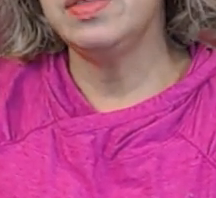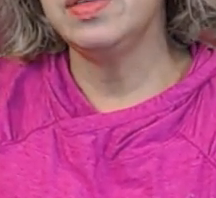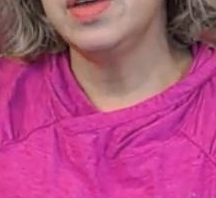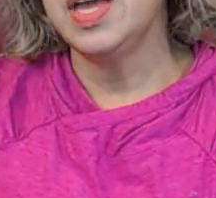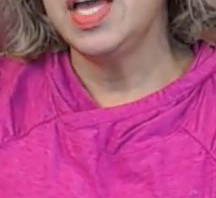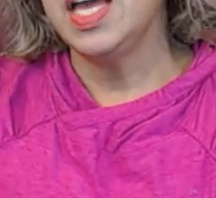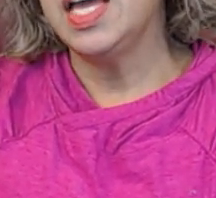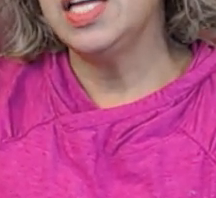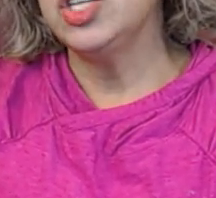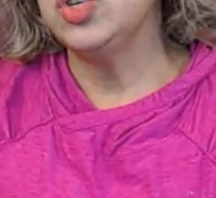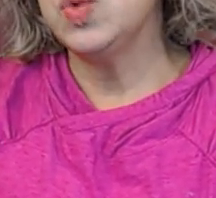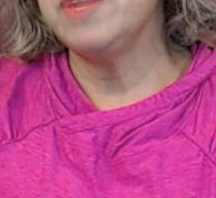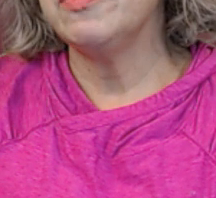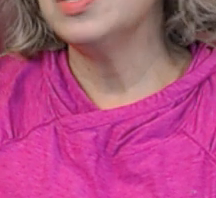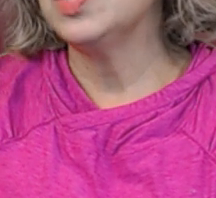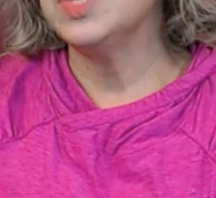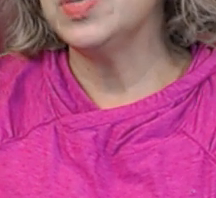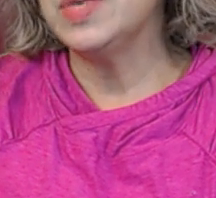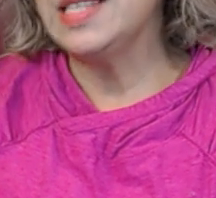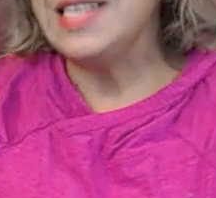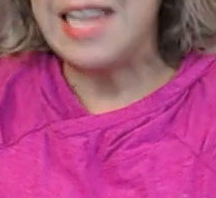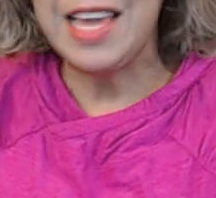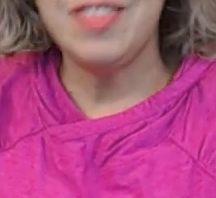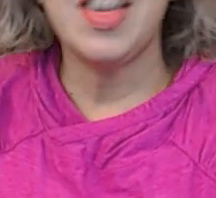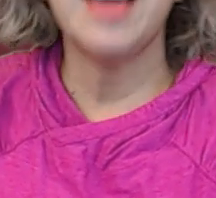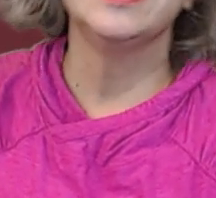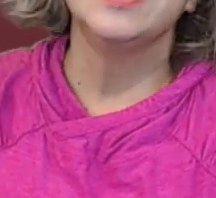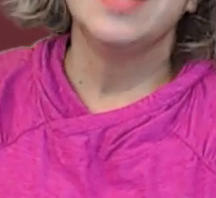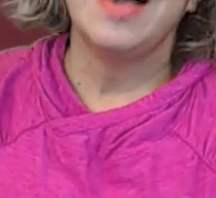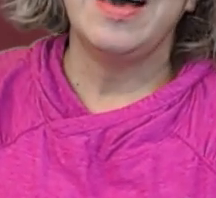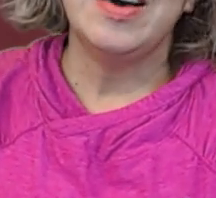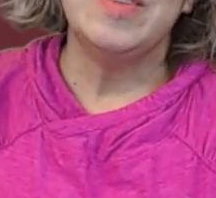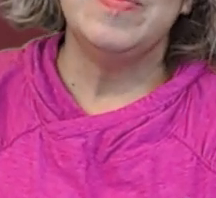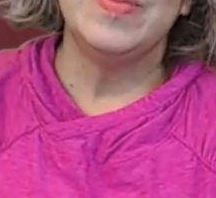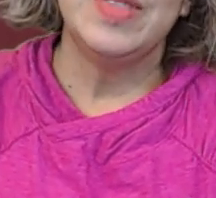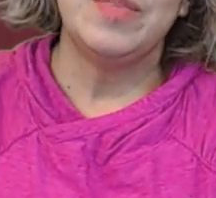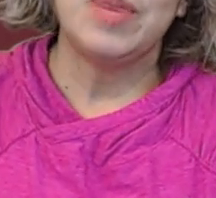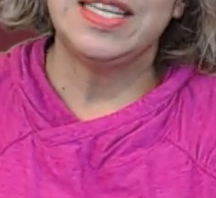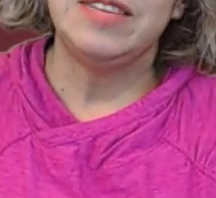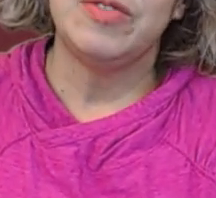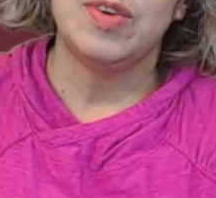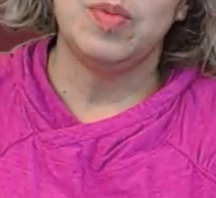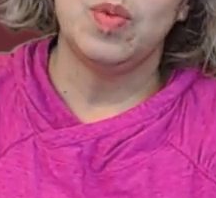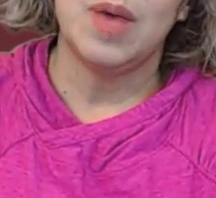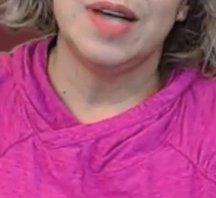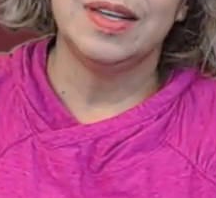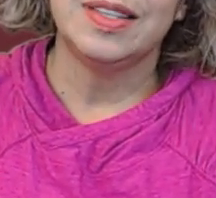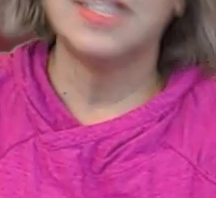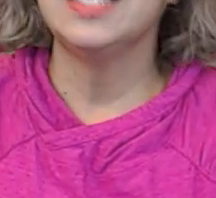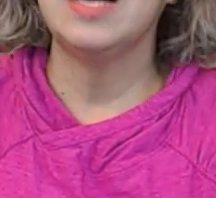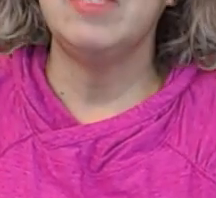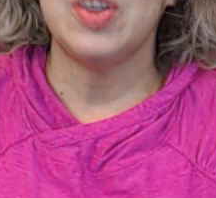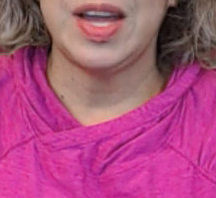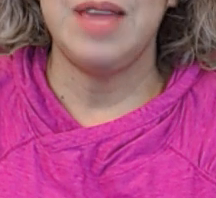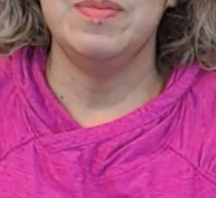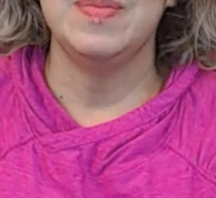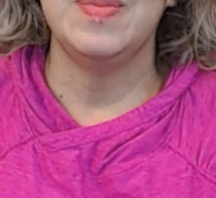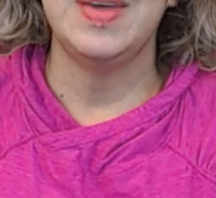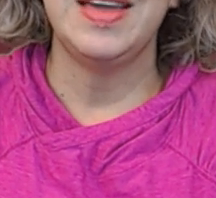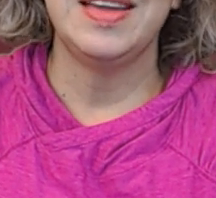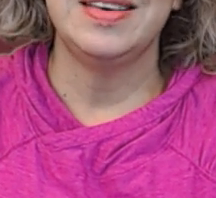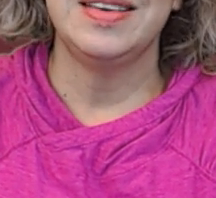20th and June 21st, which was the day that the president from San Salvador